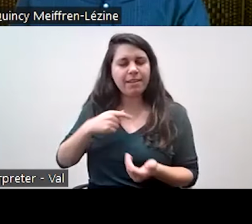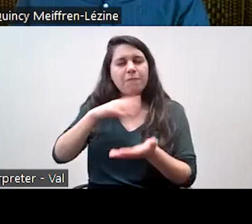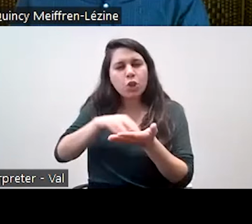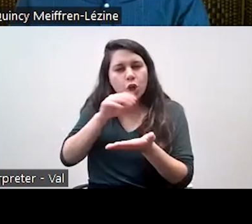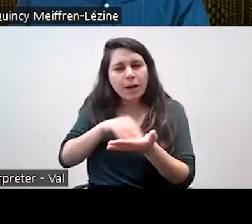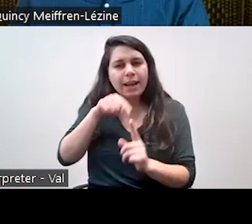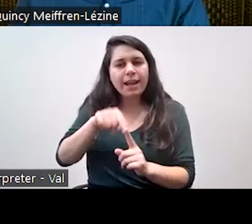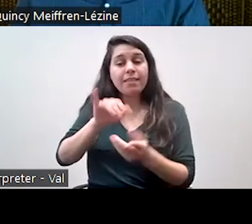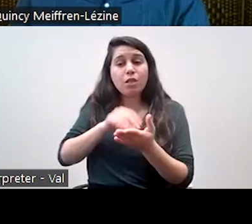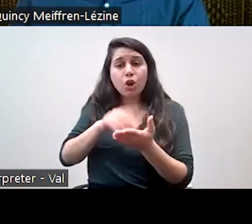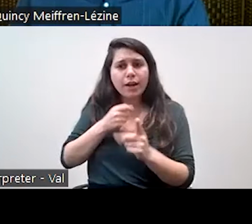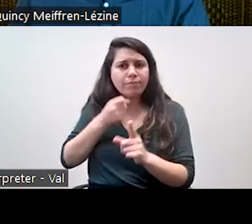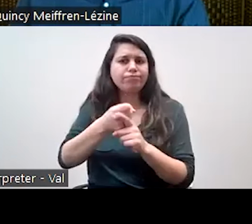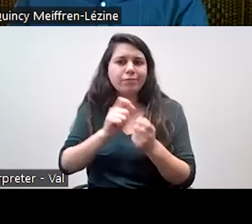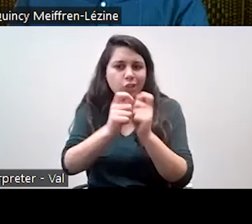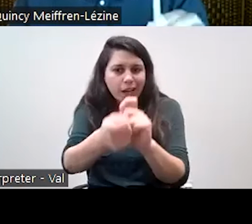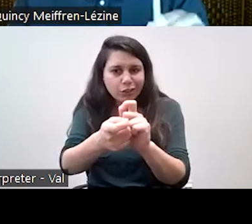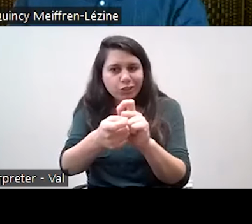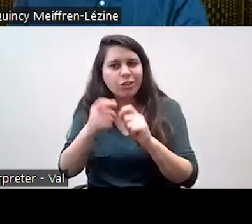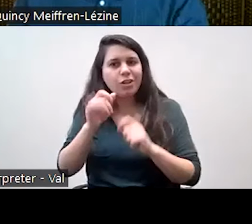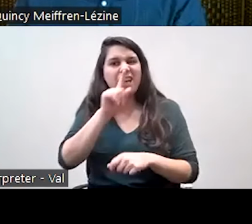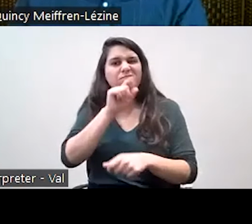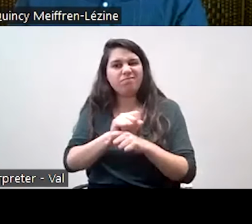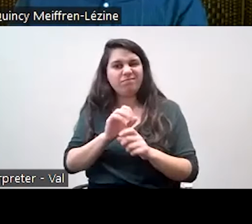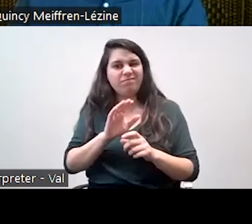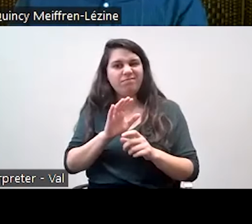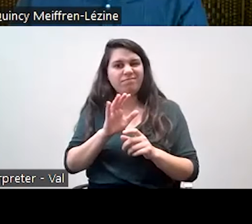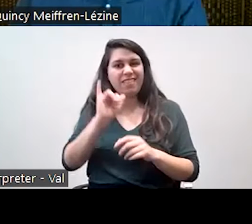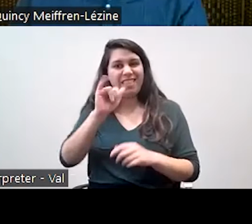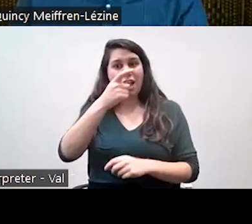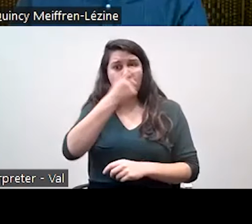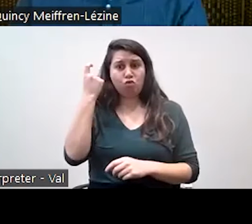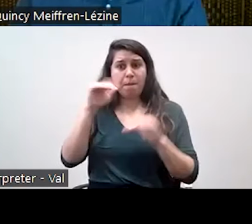helps them create change that boosts them past that trauma level.